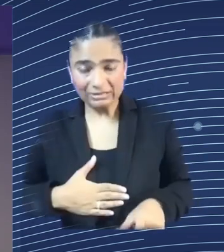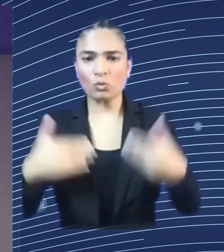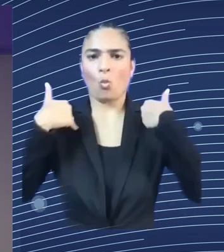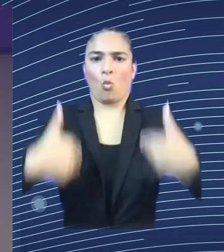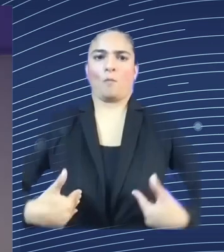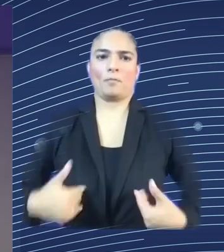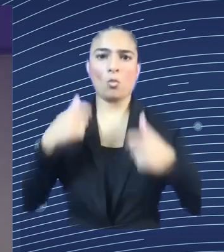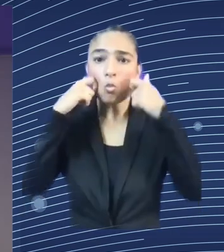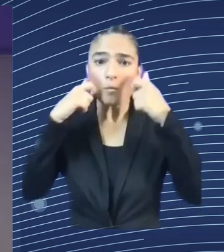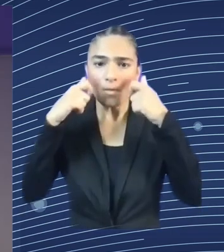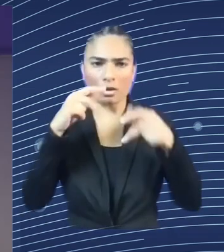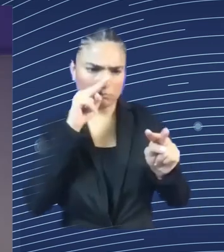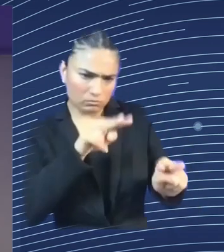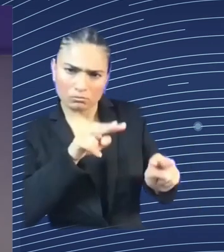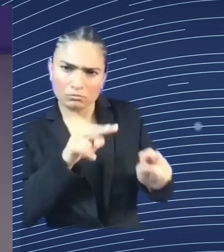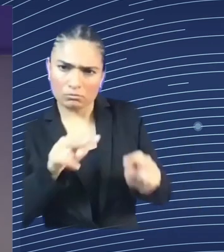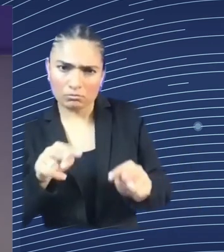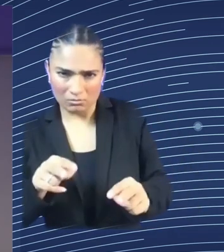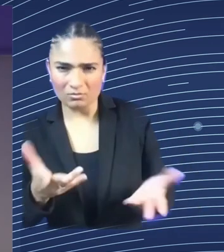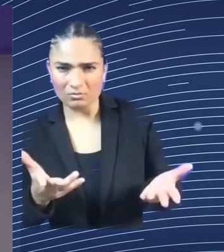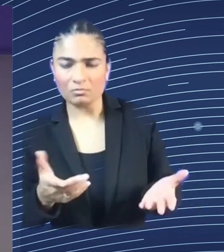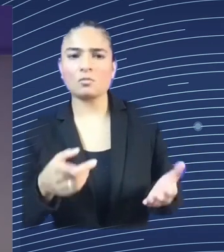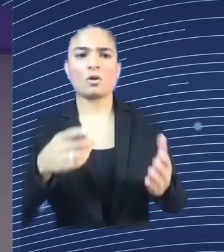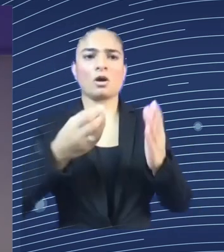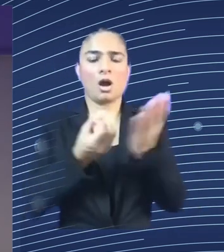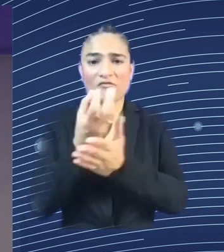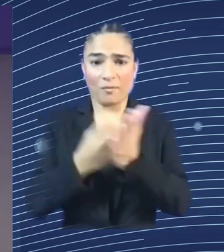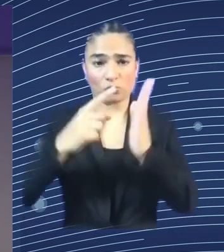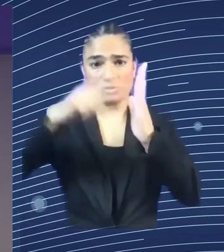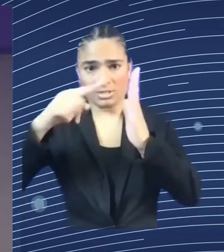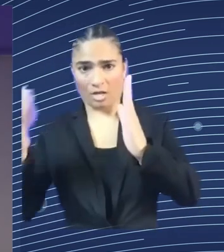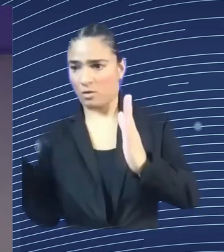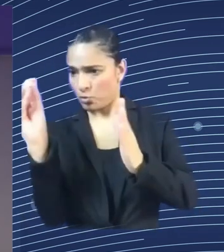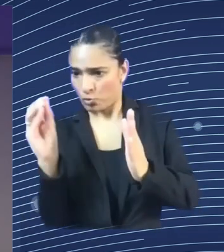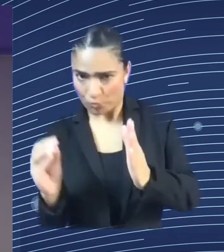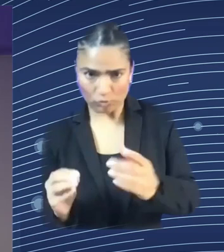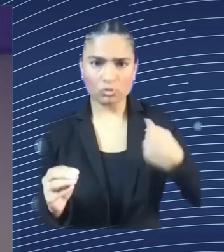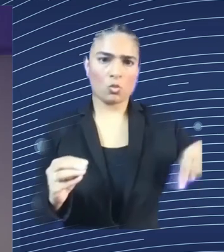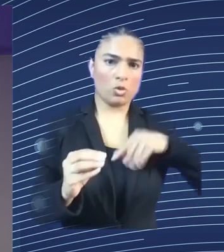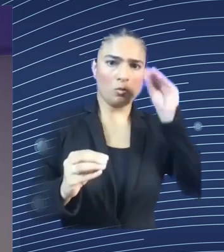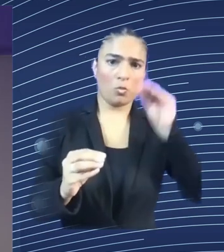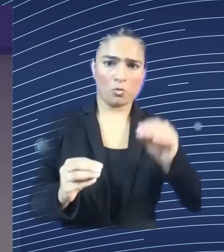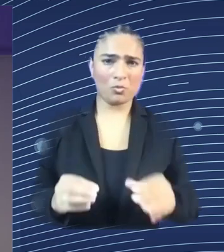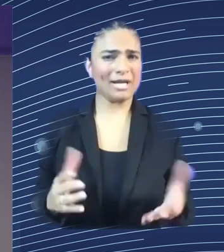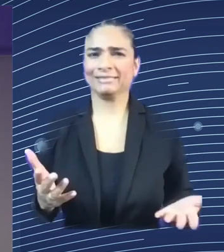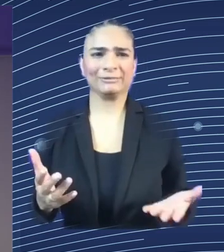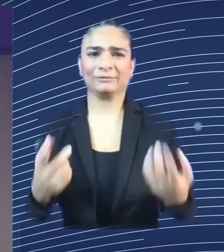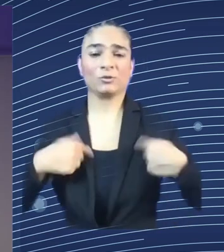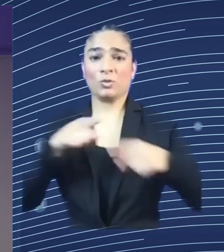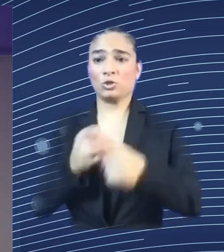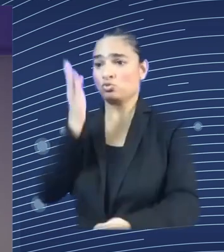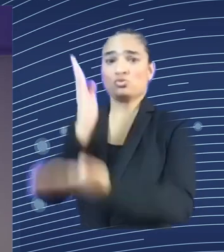not, unfortunately, the solution to stop greenwashing. So that's for the ESG media screening. For ESG reporting, I think